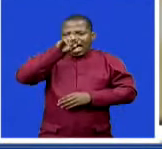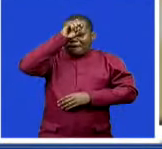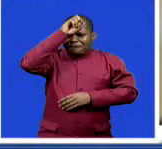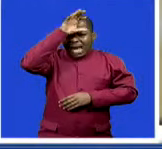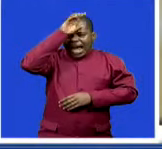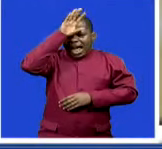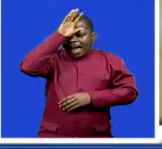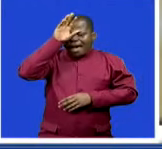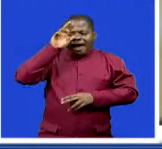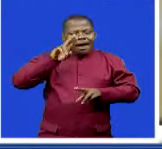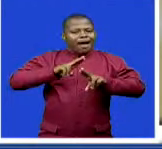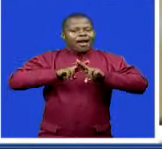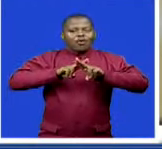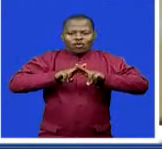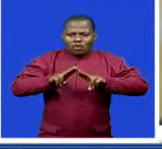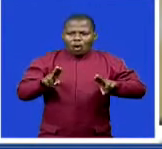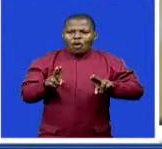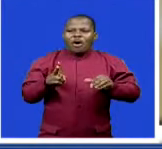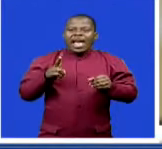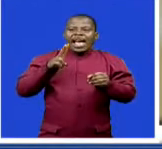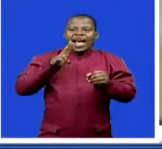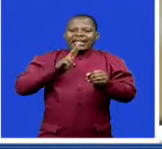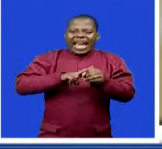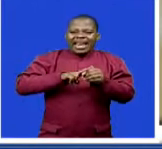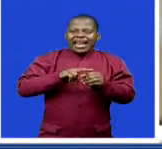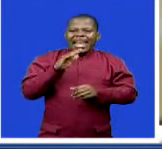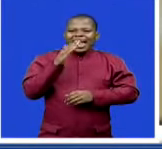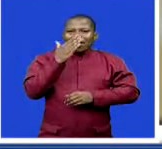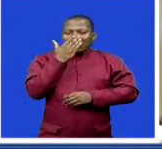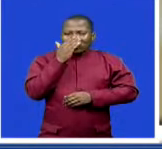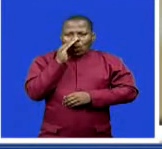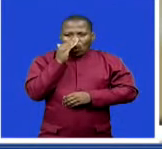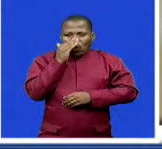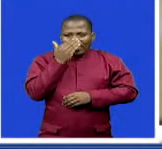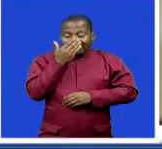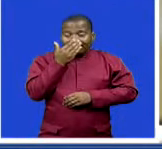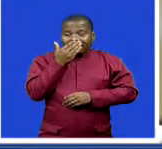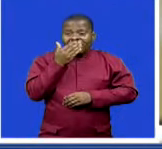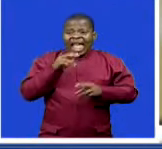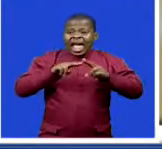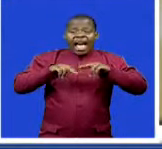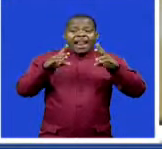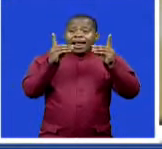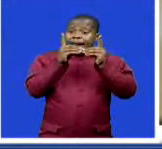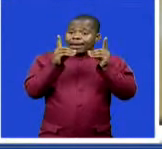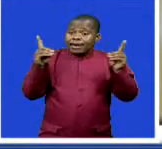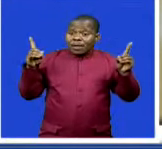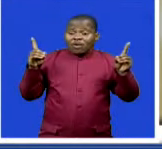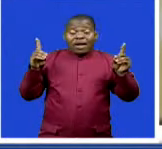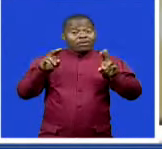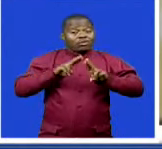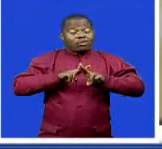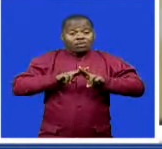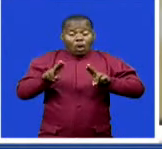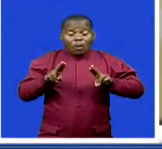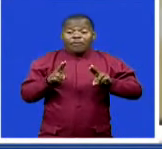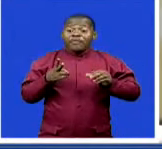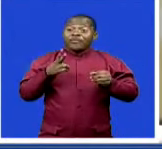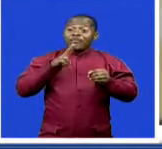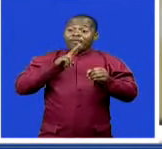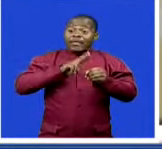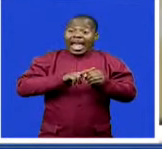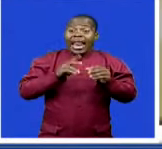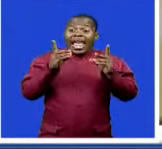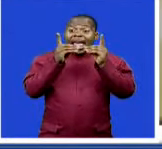of lies. Ayikhulumi ngobuqili. It does not speak of certain tricks. Ikhuluma